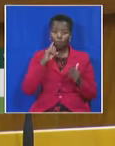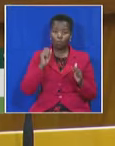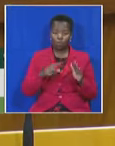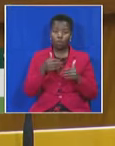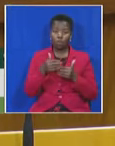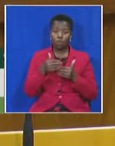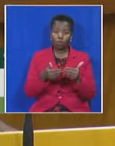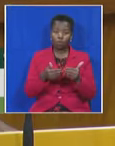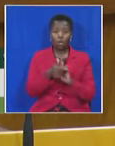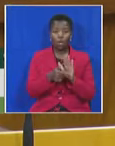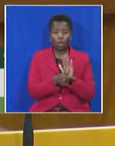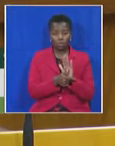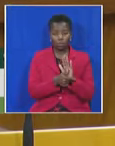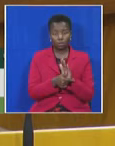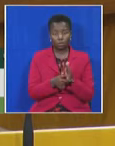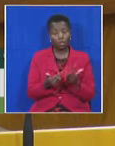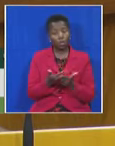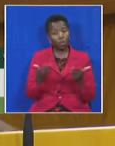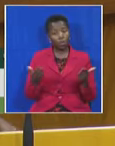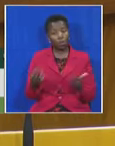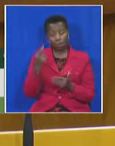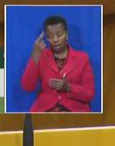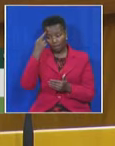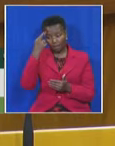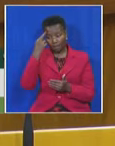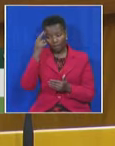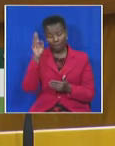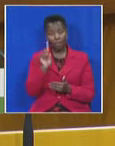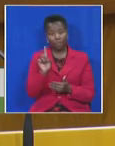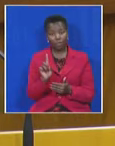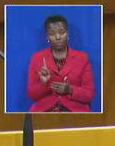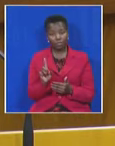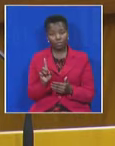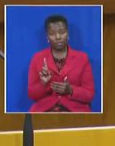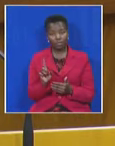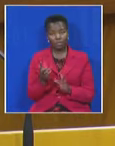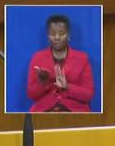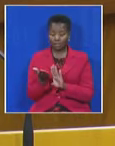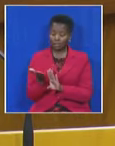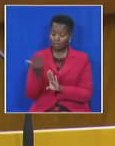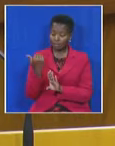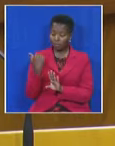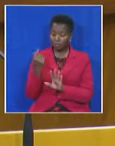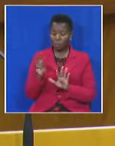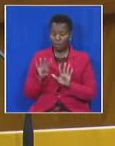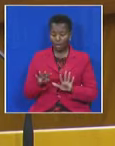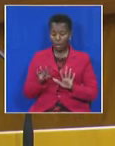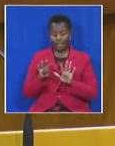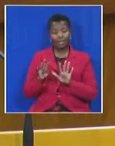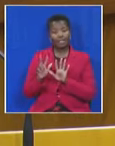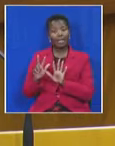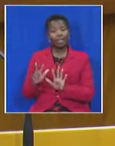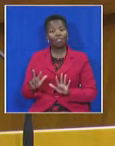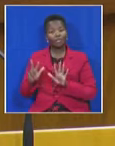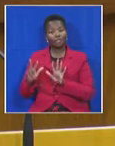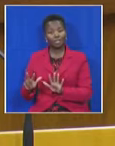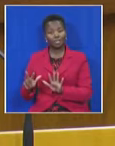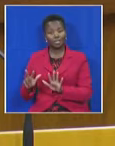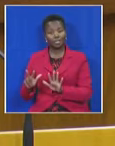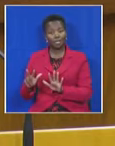Let's remind each other that before 1913,